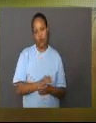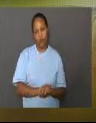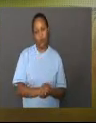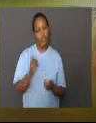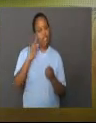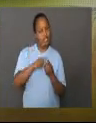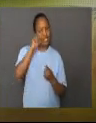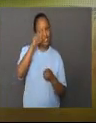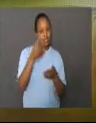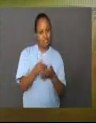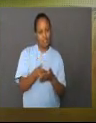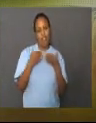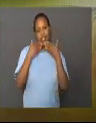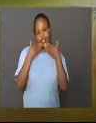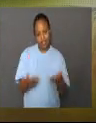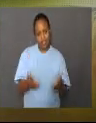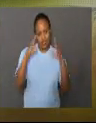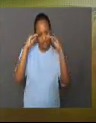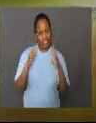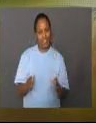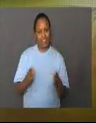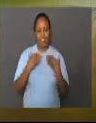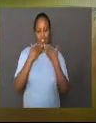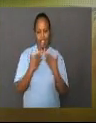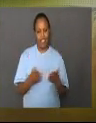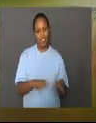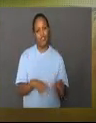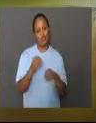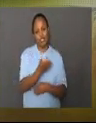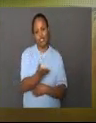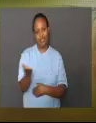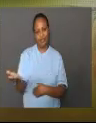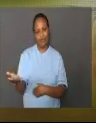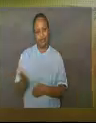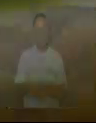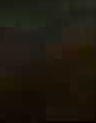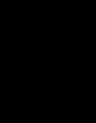Until then, thank you, teacher. Thank you, students.